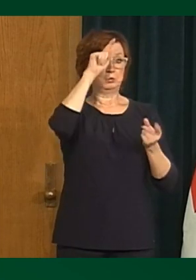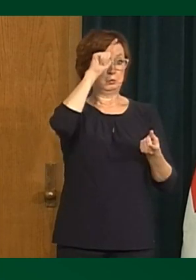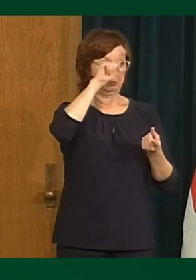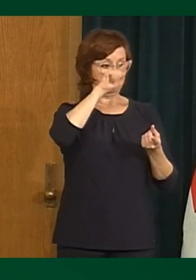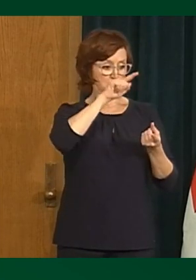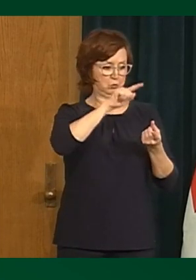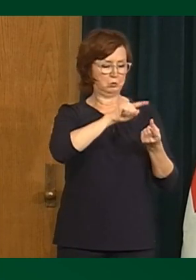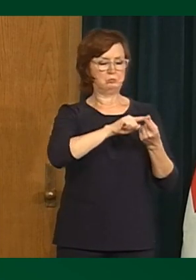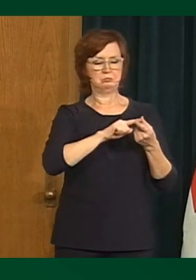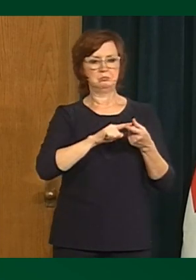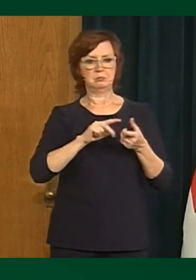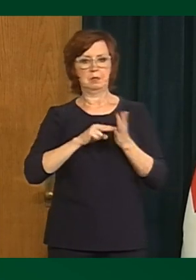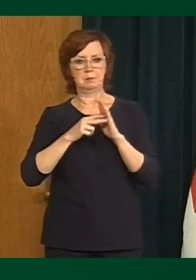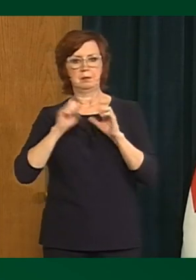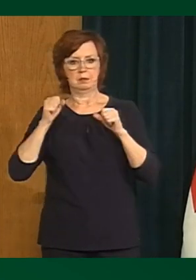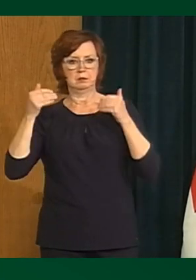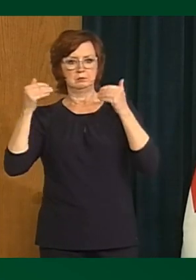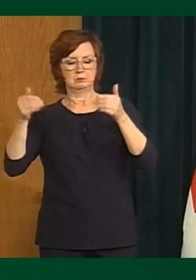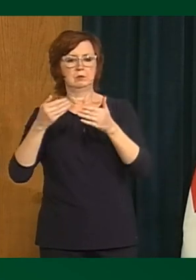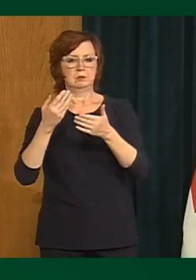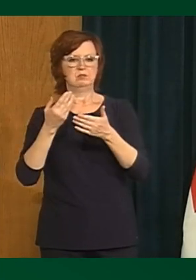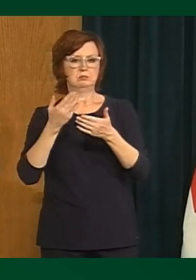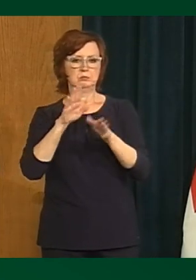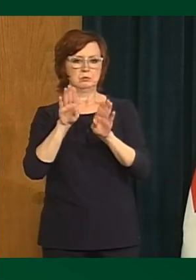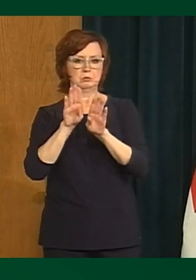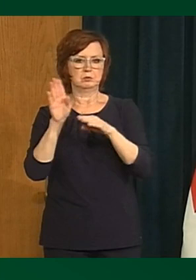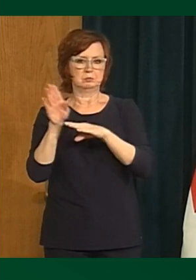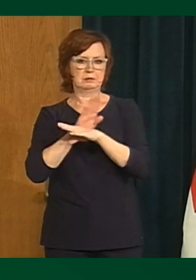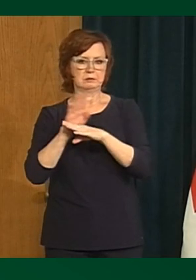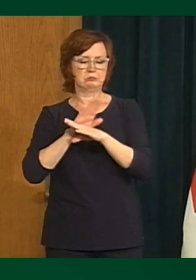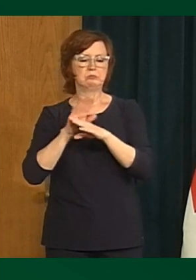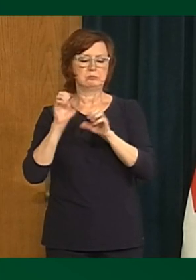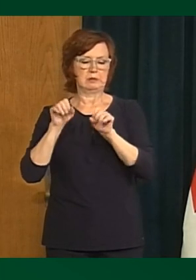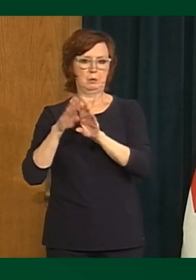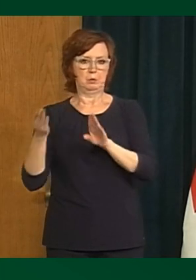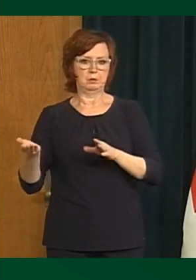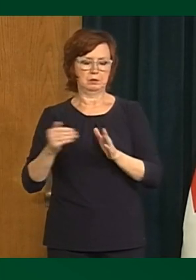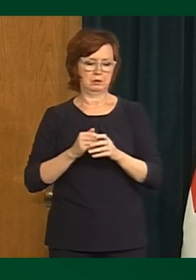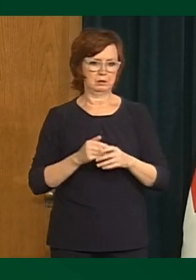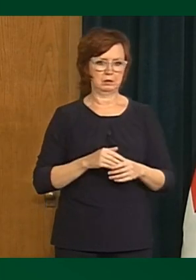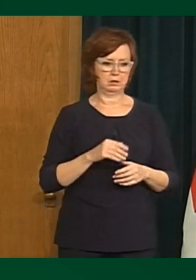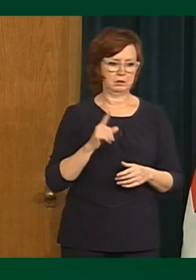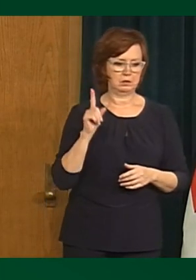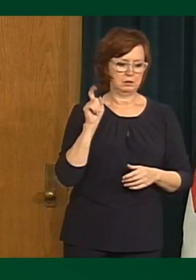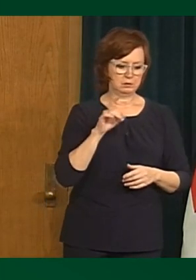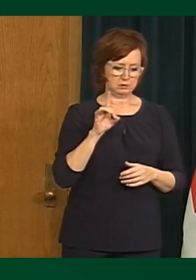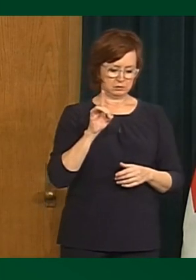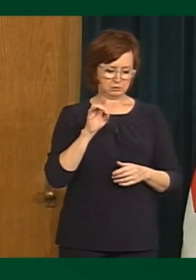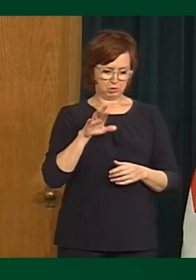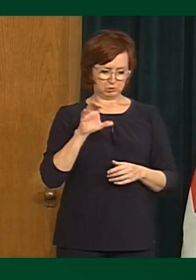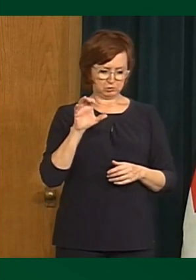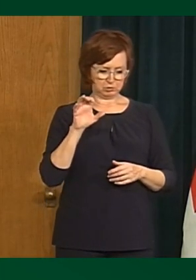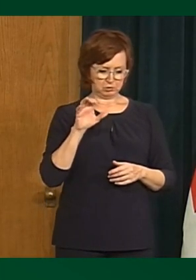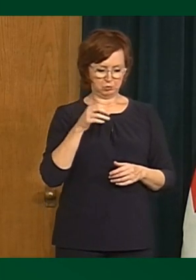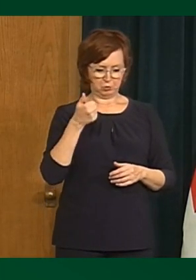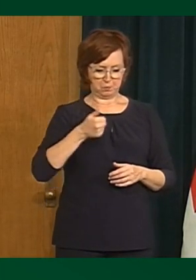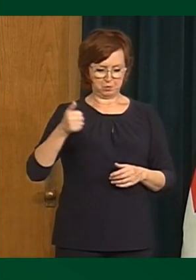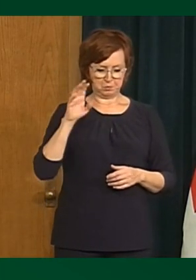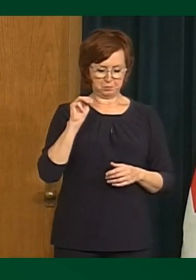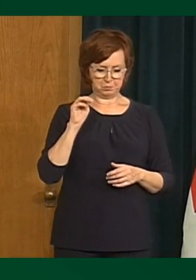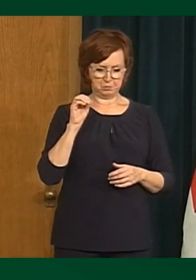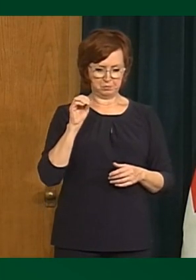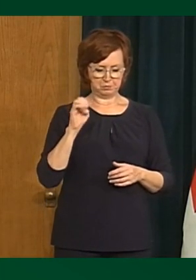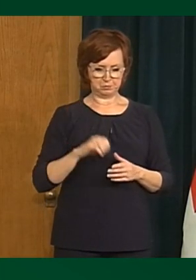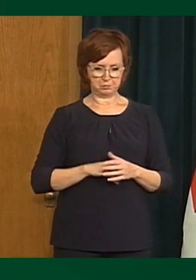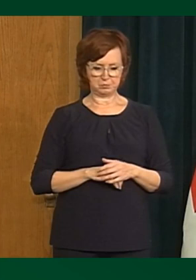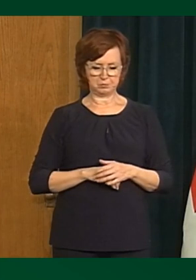Northwest. Follow up, Dan? Yes. Premier, can you expand on the clarity that was given to people, leaders and